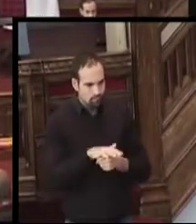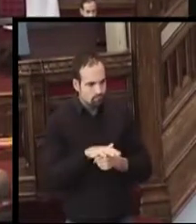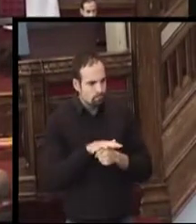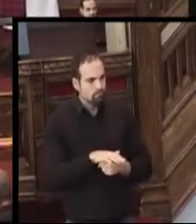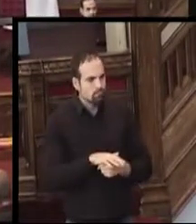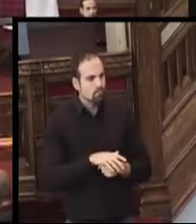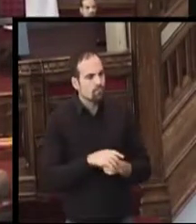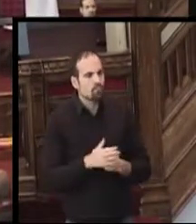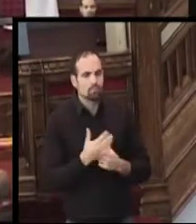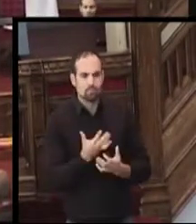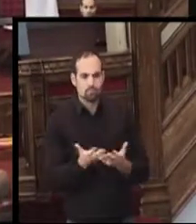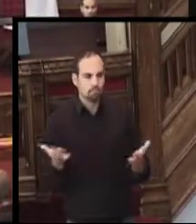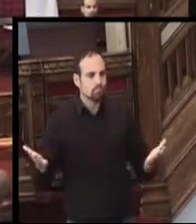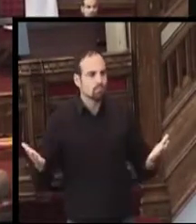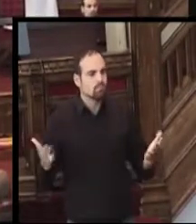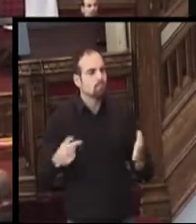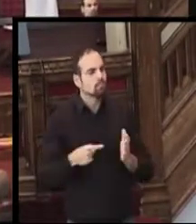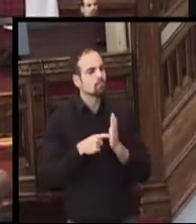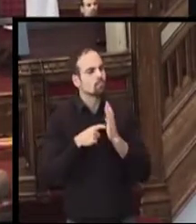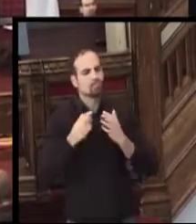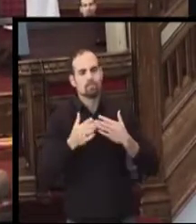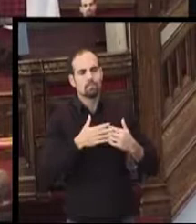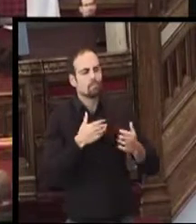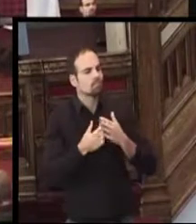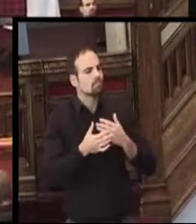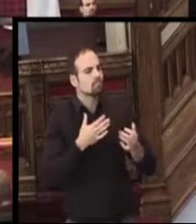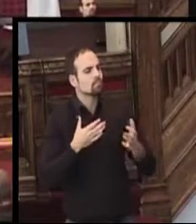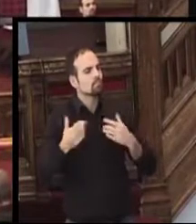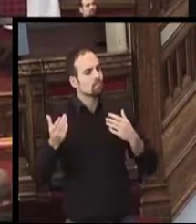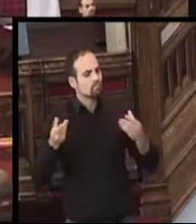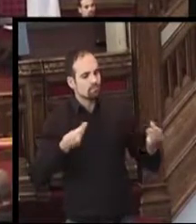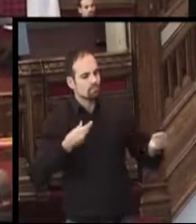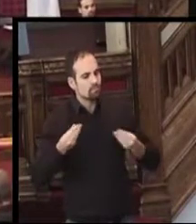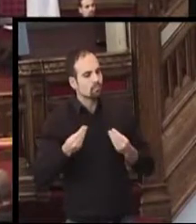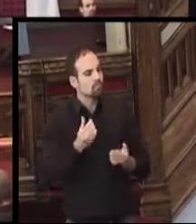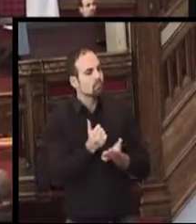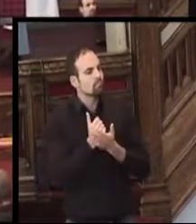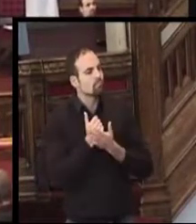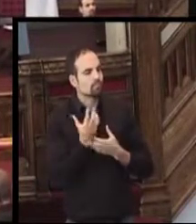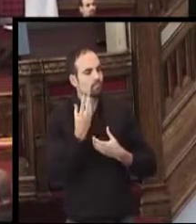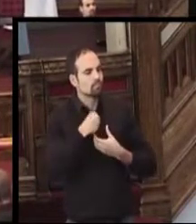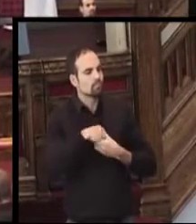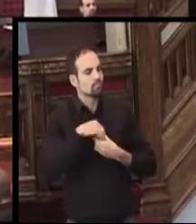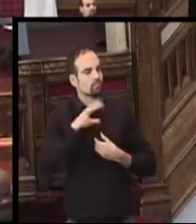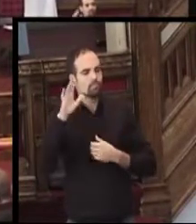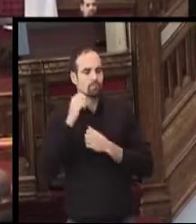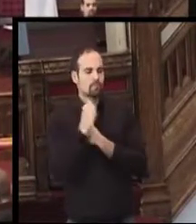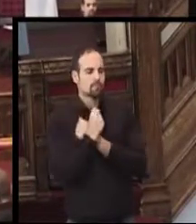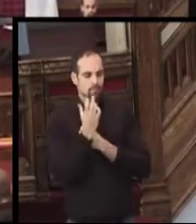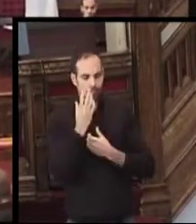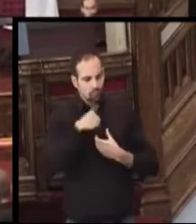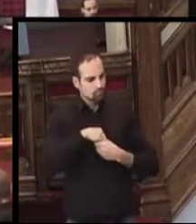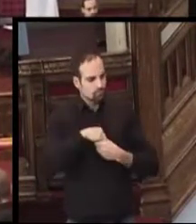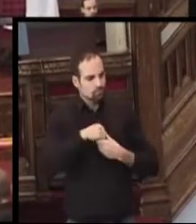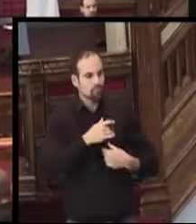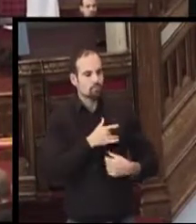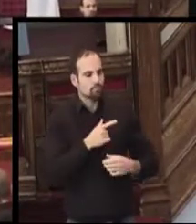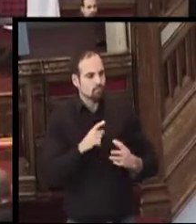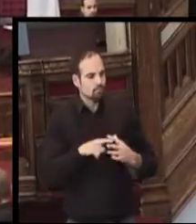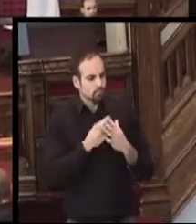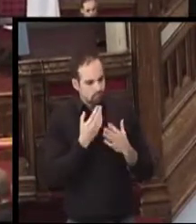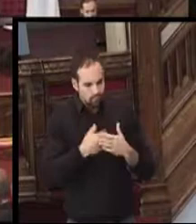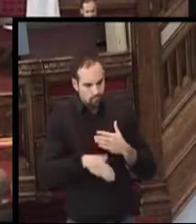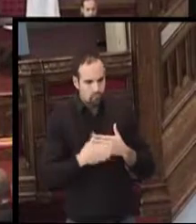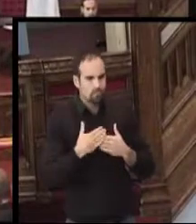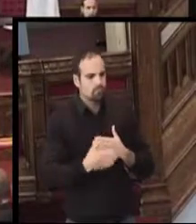are with us no matter where we are. Fill our hearts with your love as we start another week. We ask this